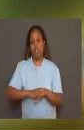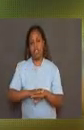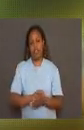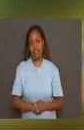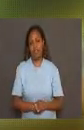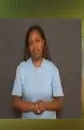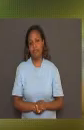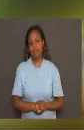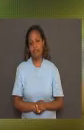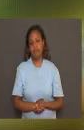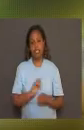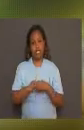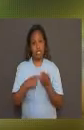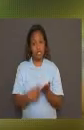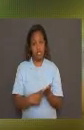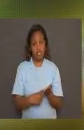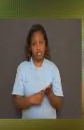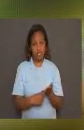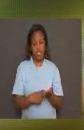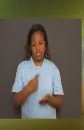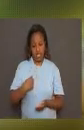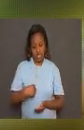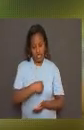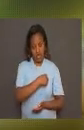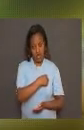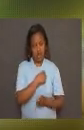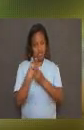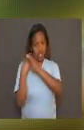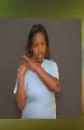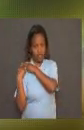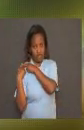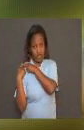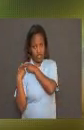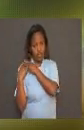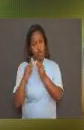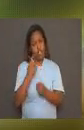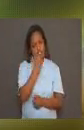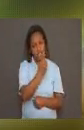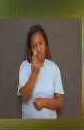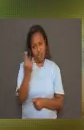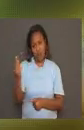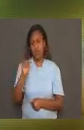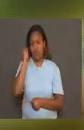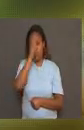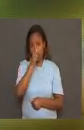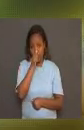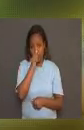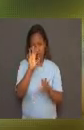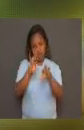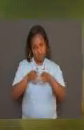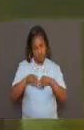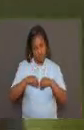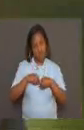It is therefore a responsibility that every Ethiopian must